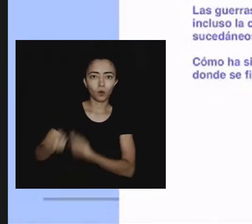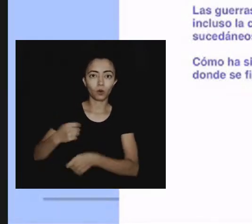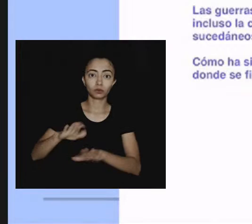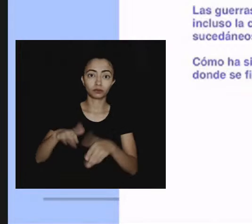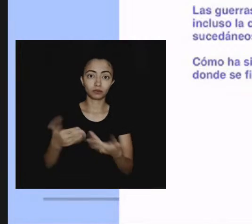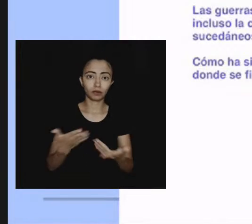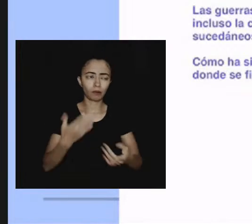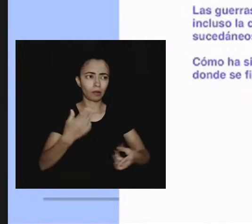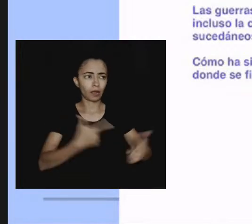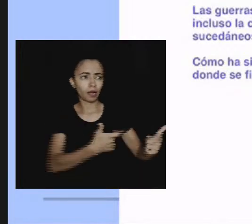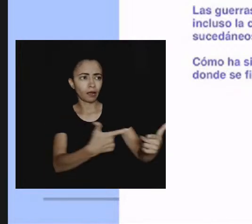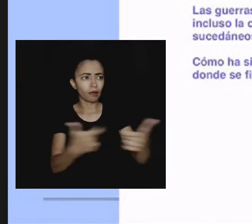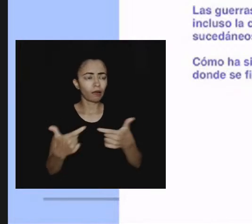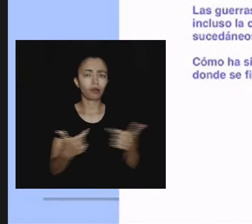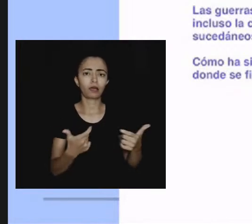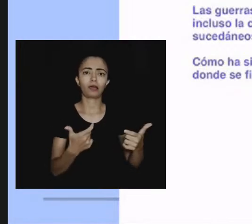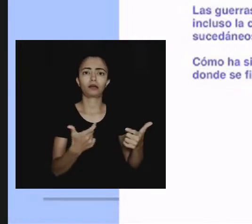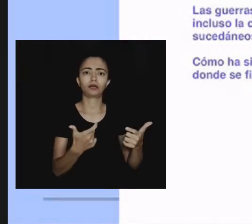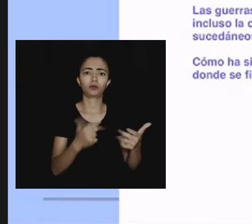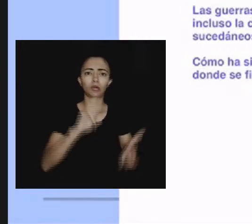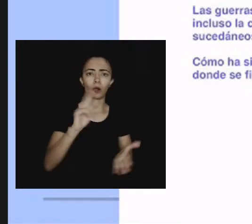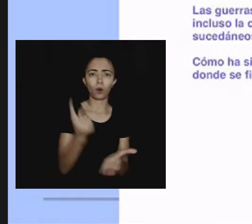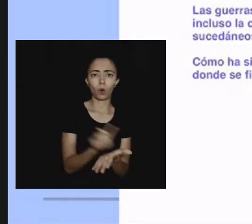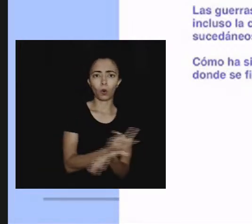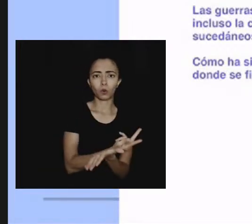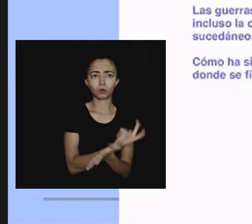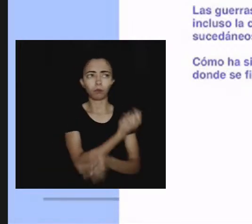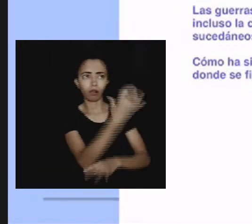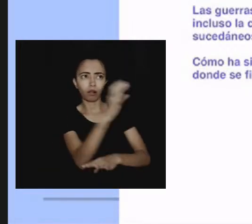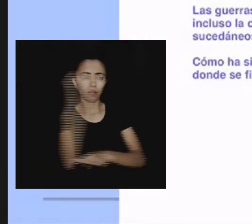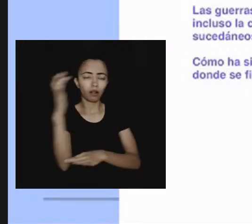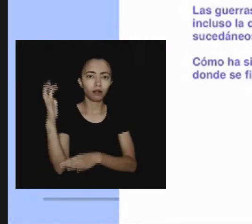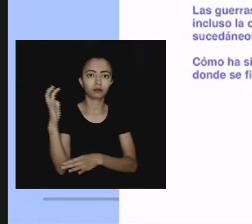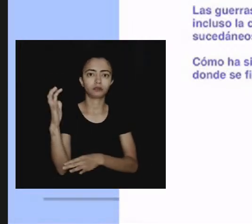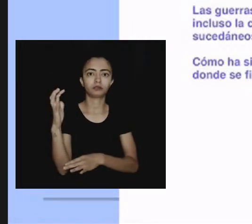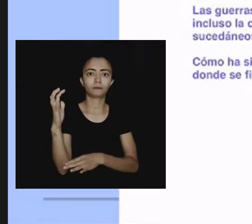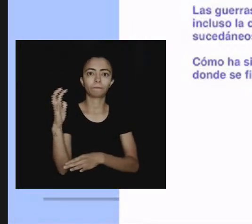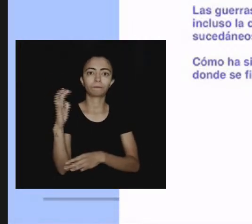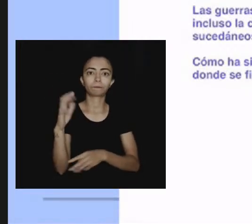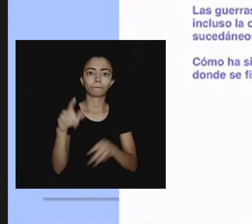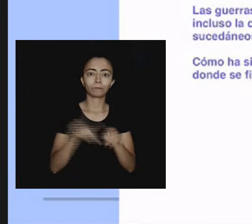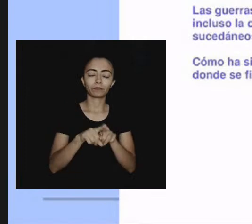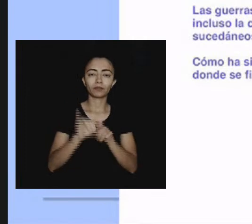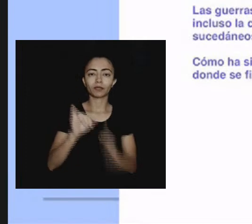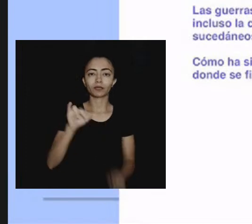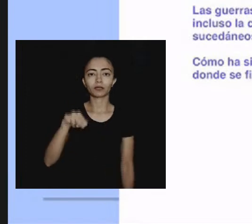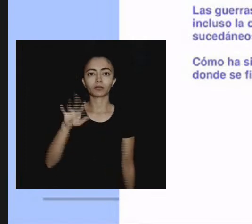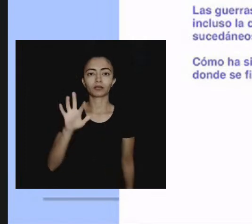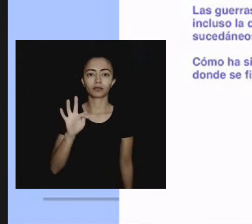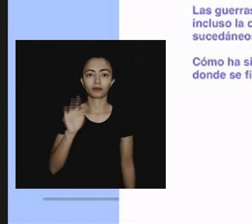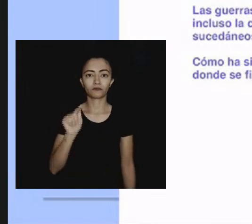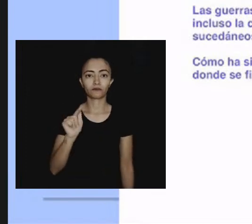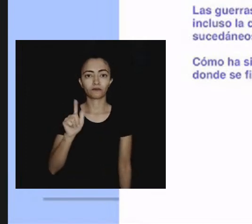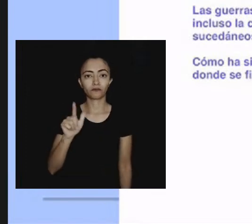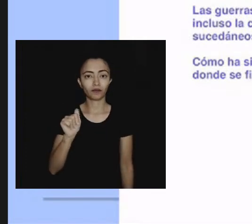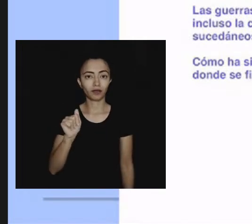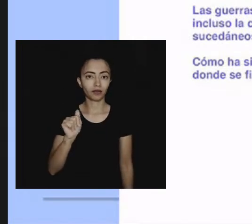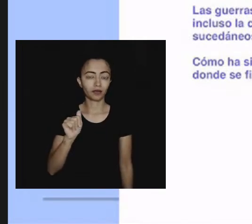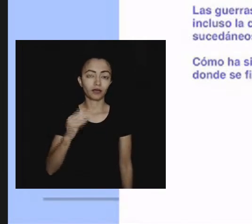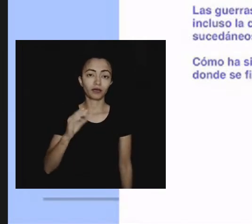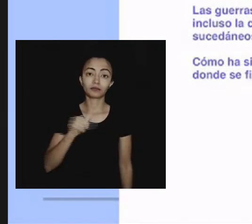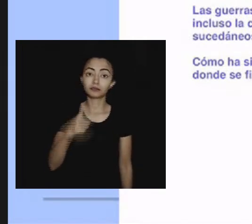In this way, the wars, the disasters, the natural disasters,